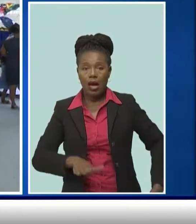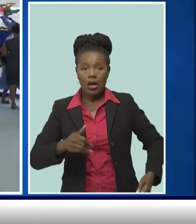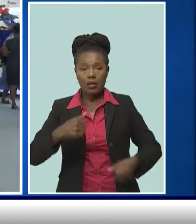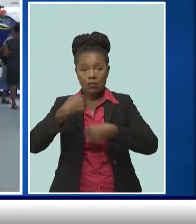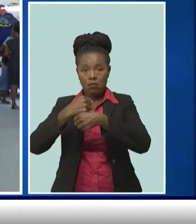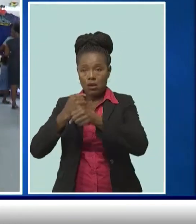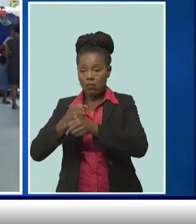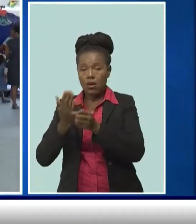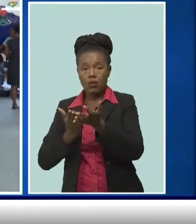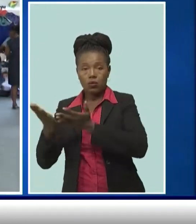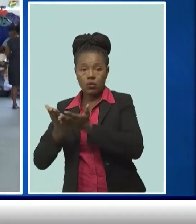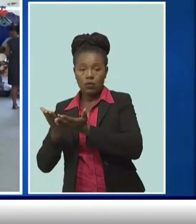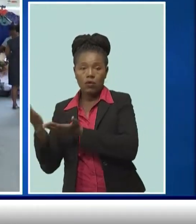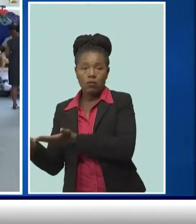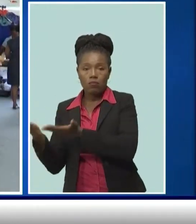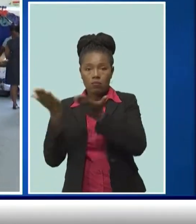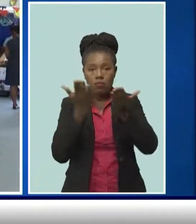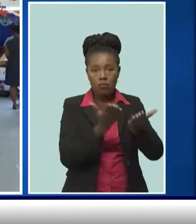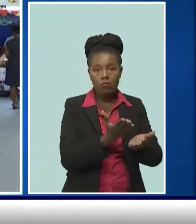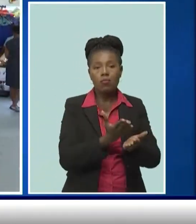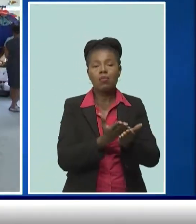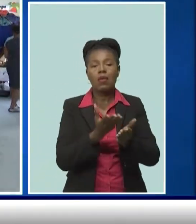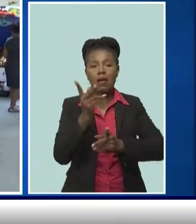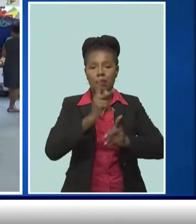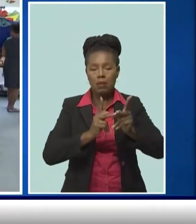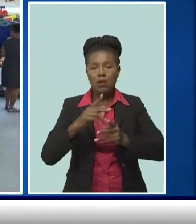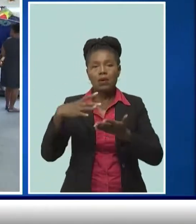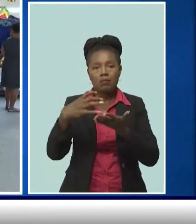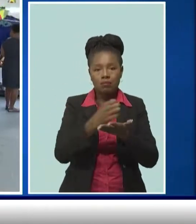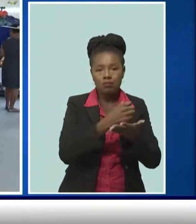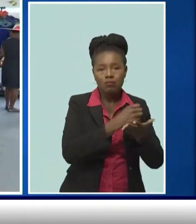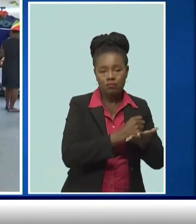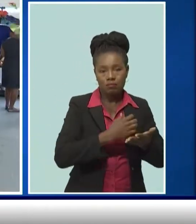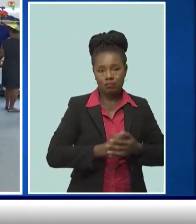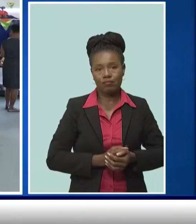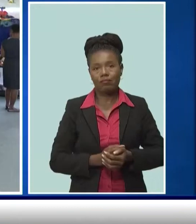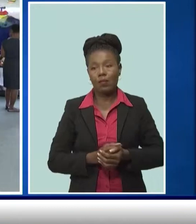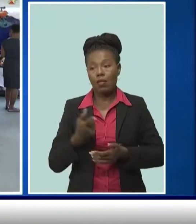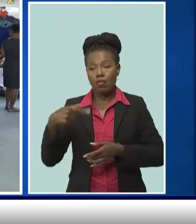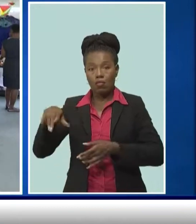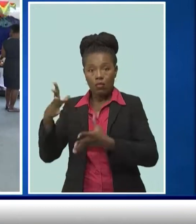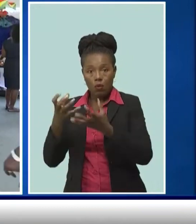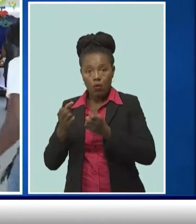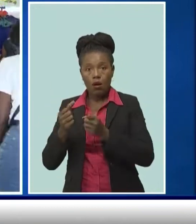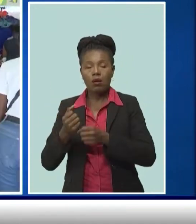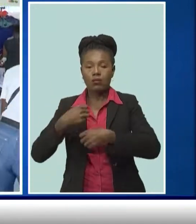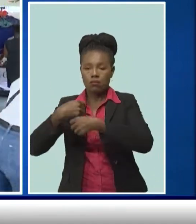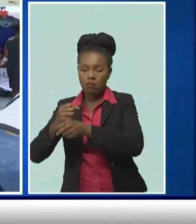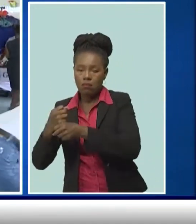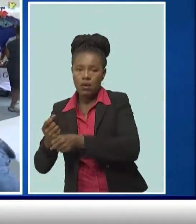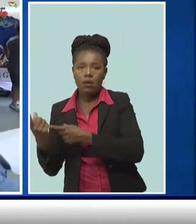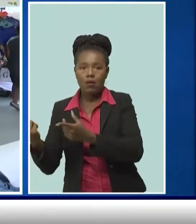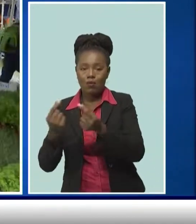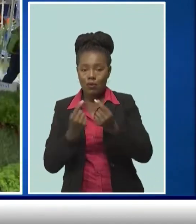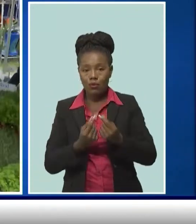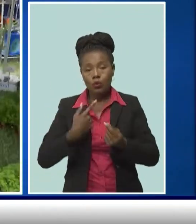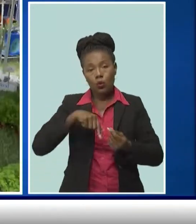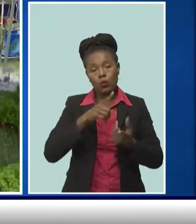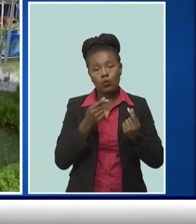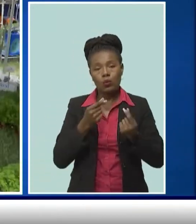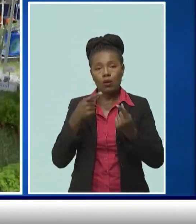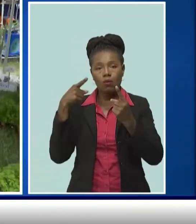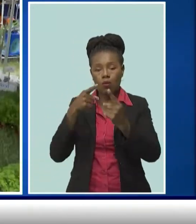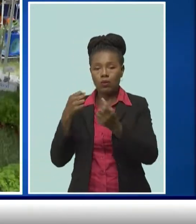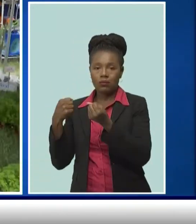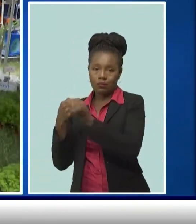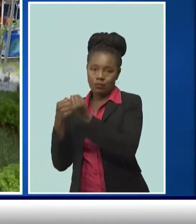same for the exhibitors. They want to have their products here, so we're going to assist them in getting that done. Although